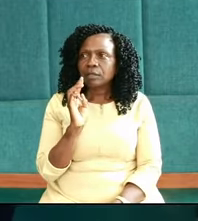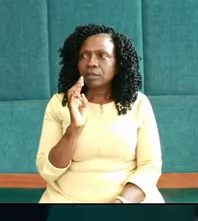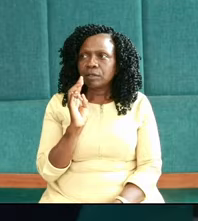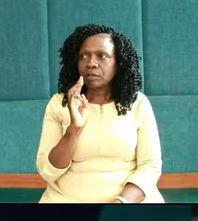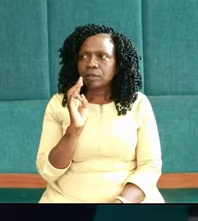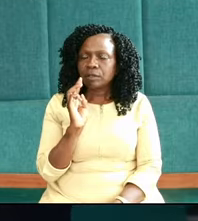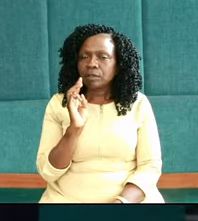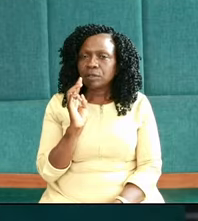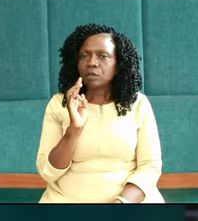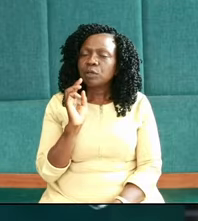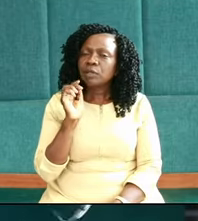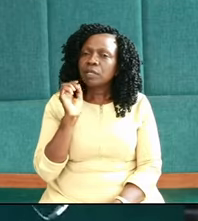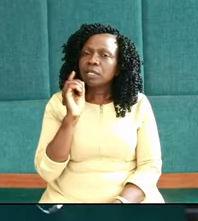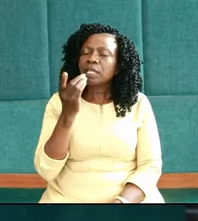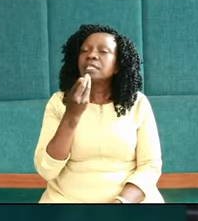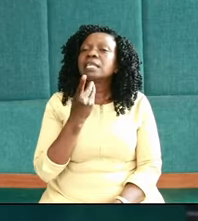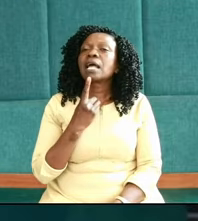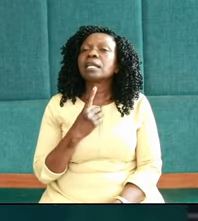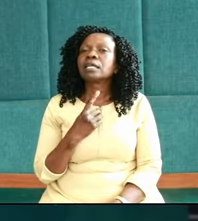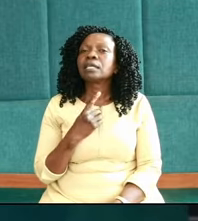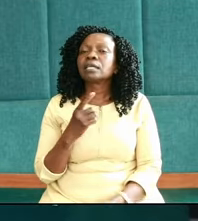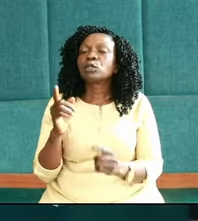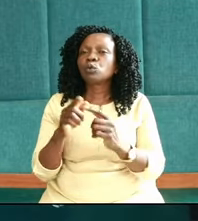They were yearning to be with Jesus.